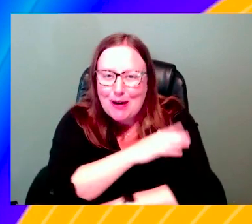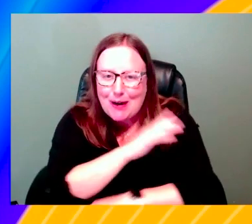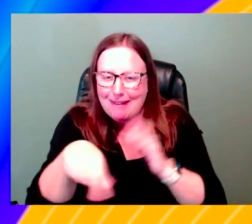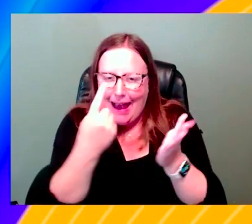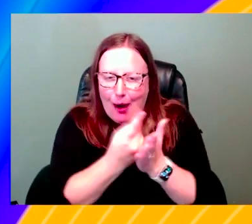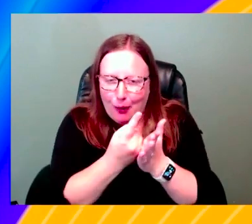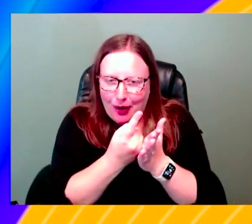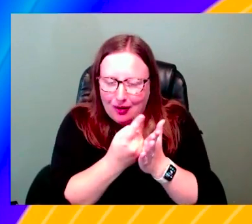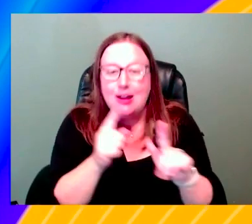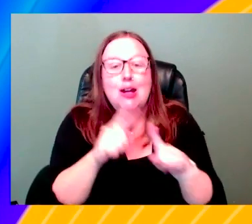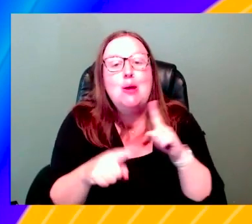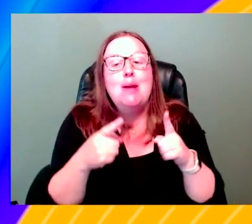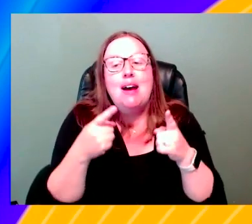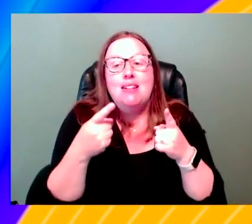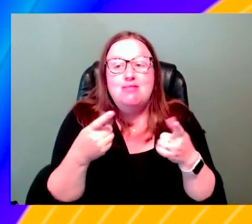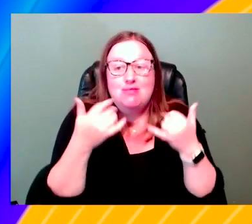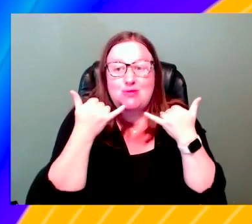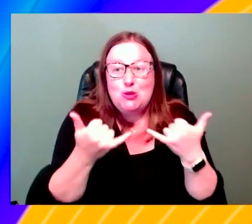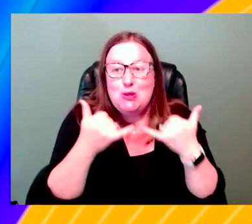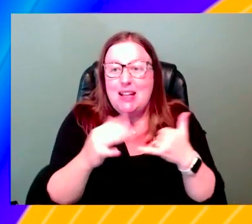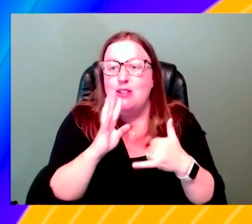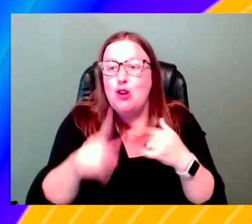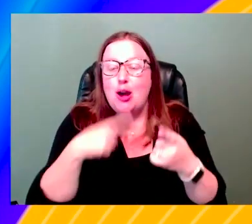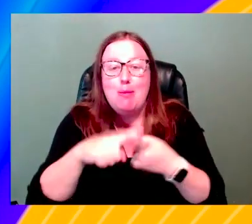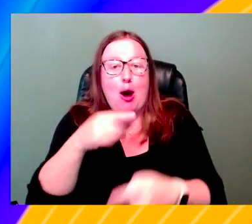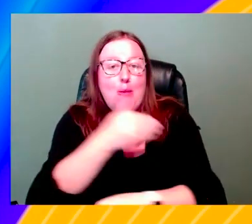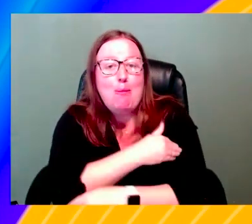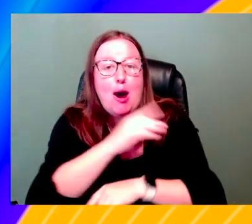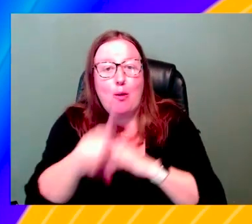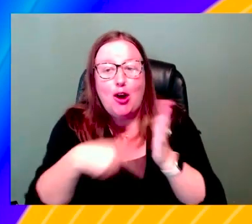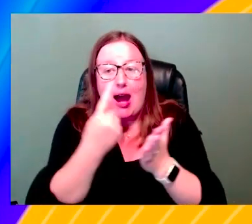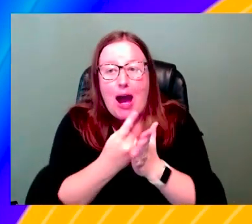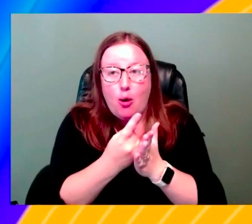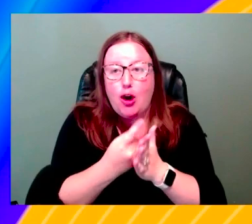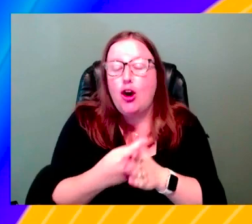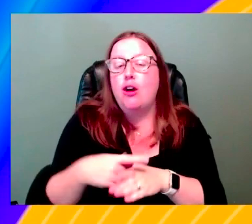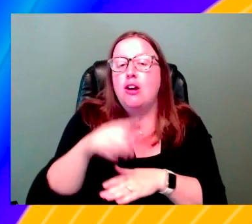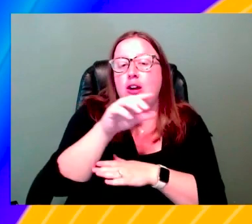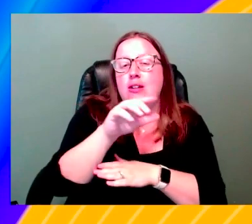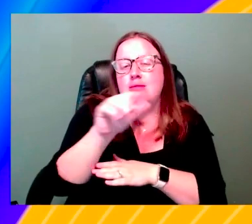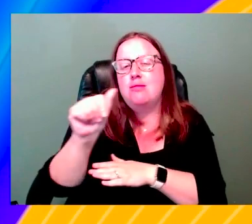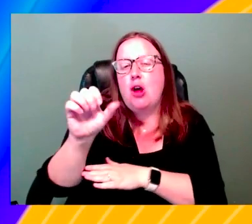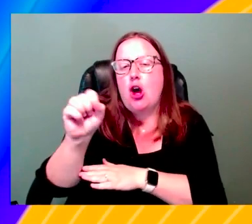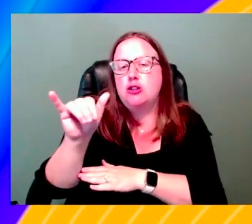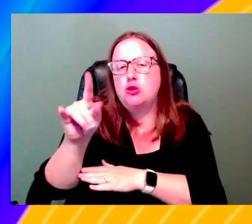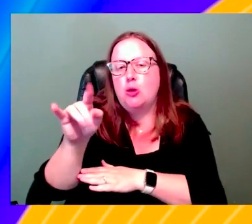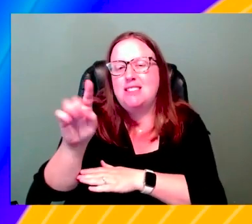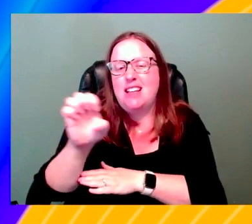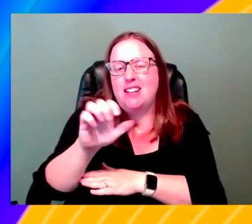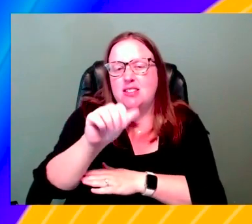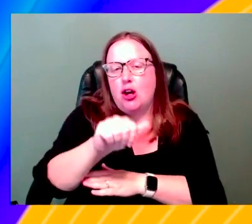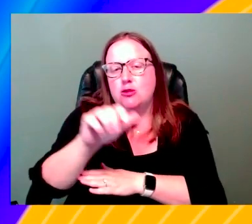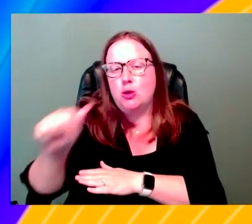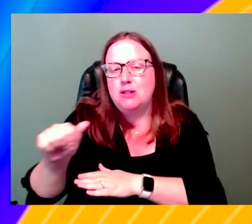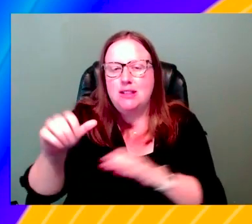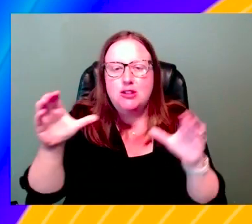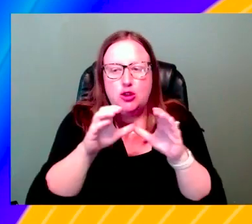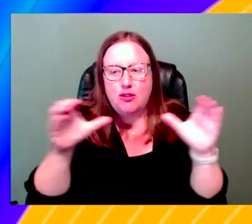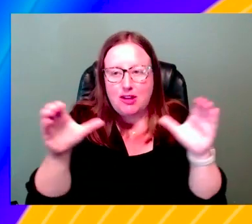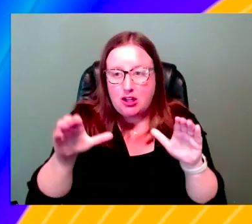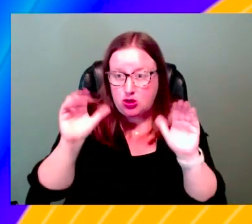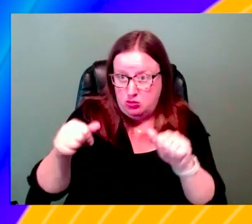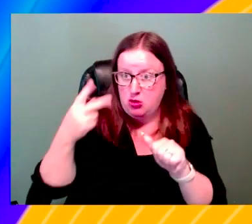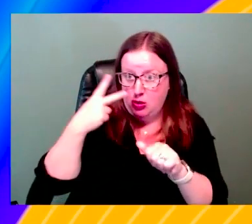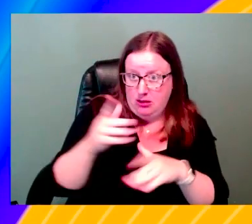all about the AWS Power Hour Associate Certification. So Forrest, I think you have your screen shared, yeah? Yeah, let's bring it